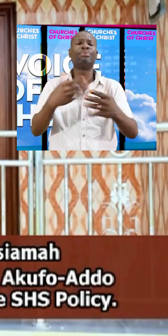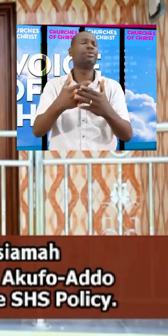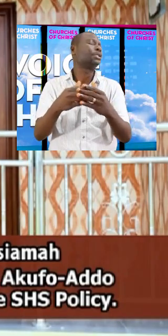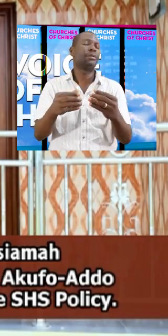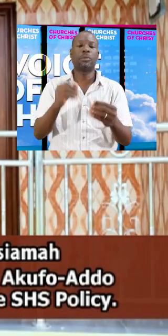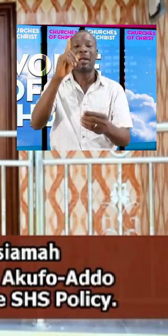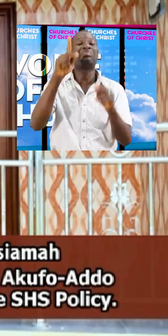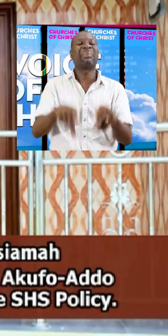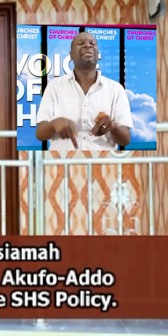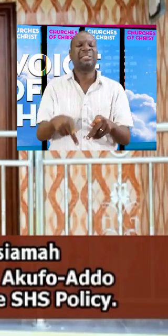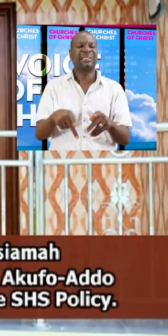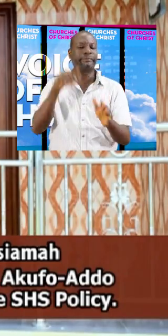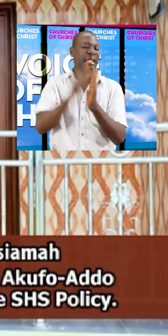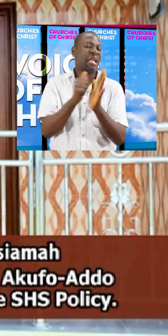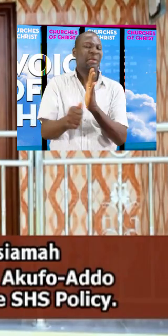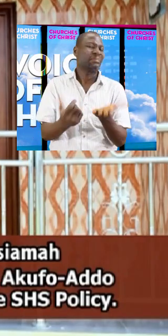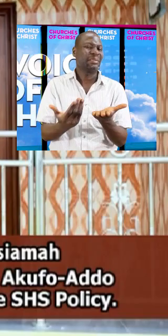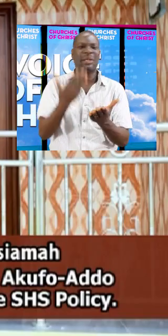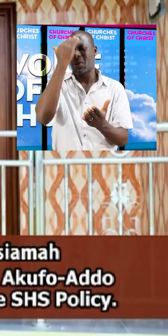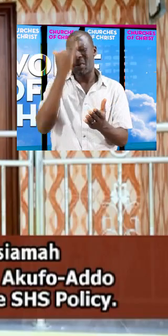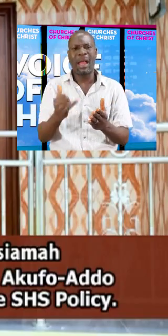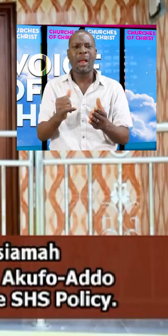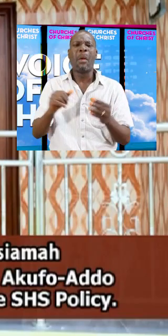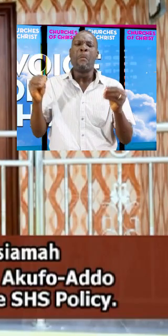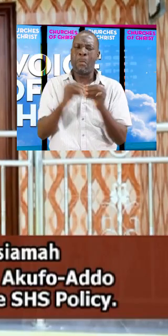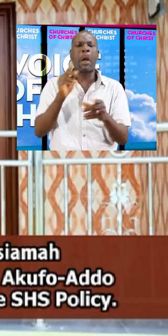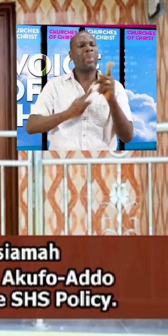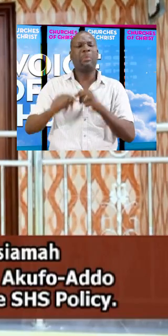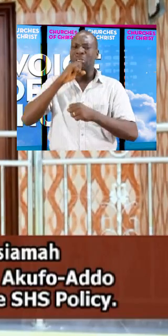baako pɛ account mu na nipa dodo no esi